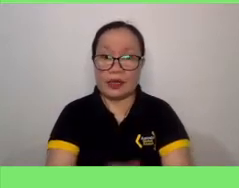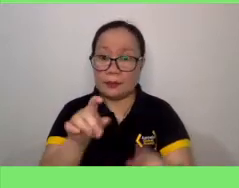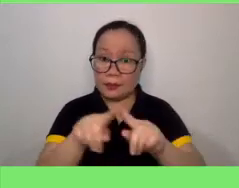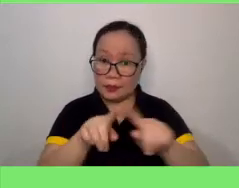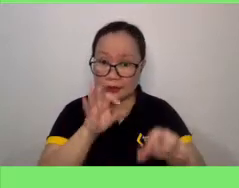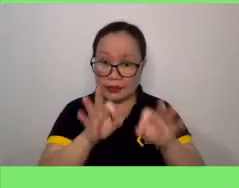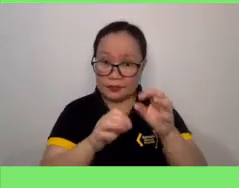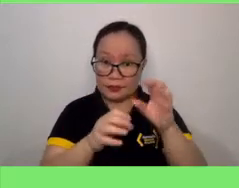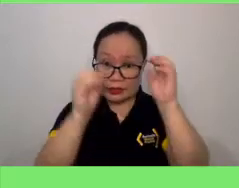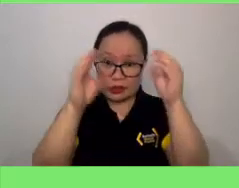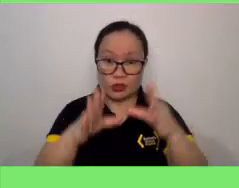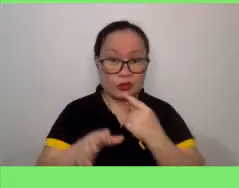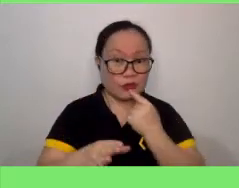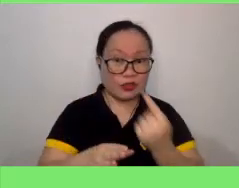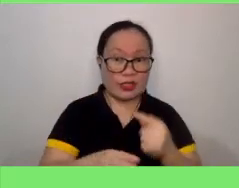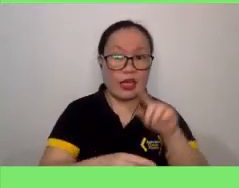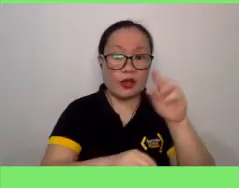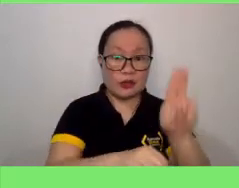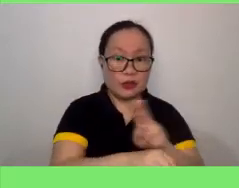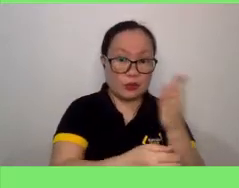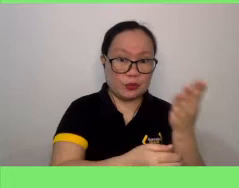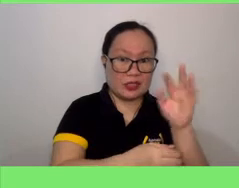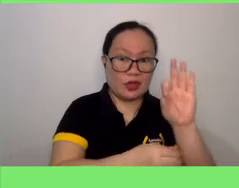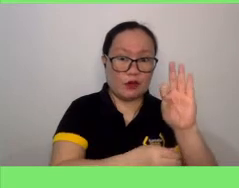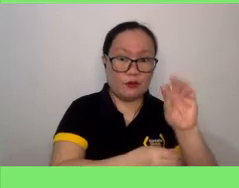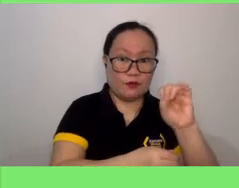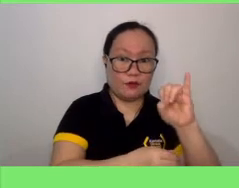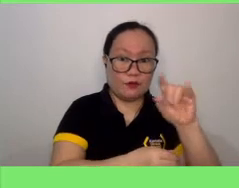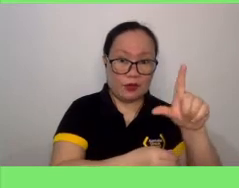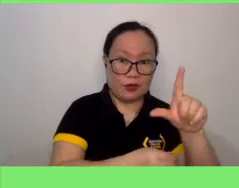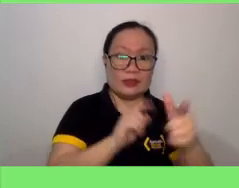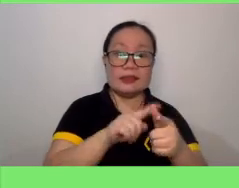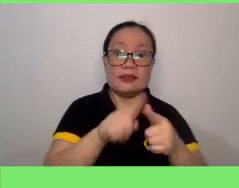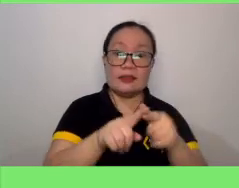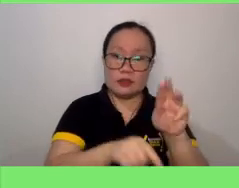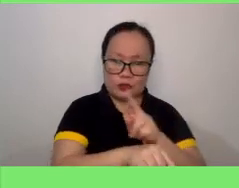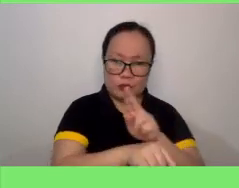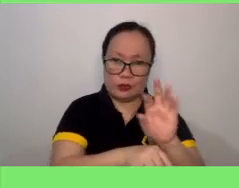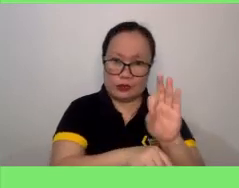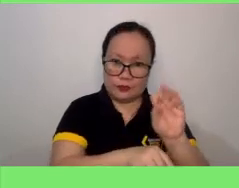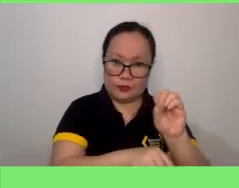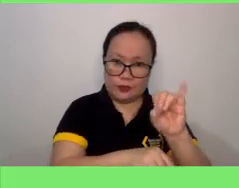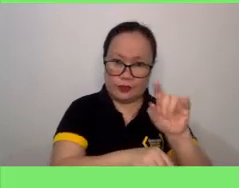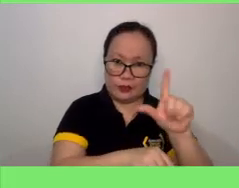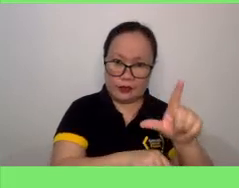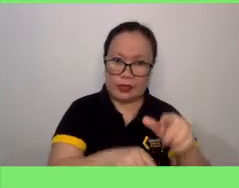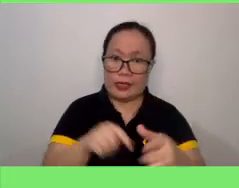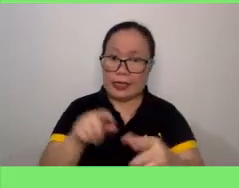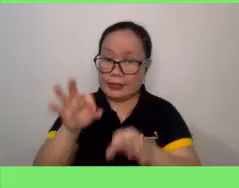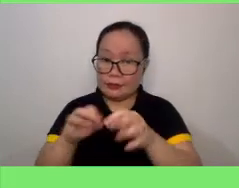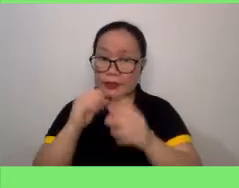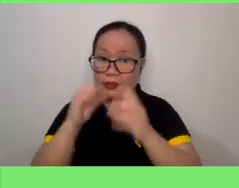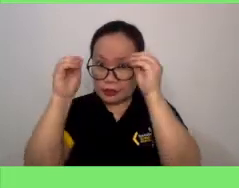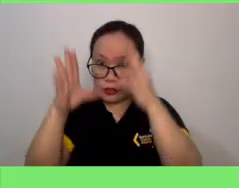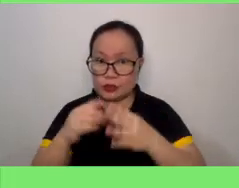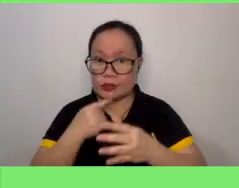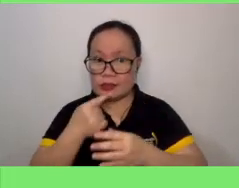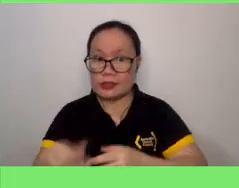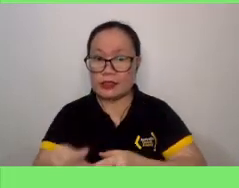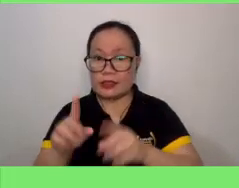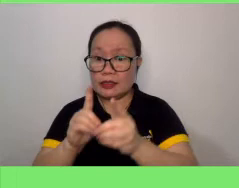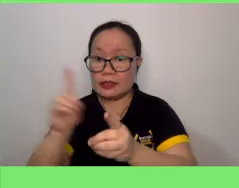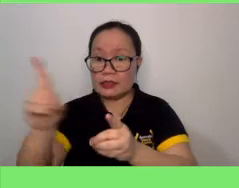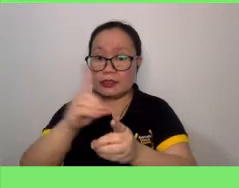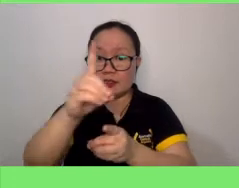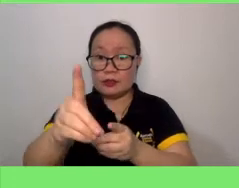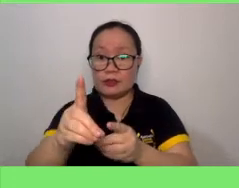So, yun ang kailangan mong ipakita o yun ang kailangan mong method na gawin. Okay? So, let's have first the FOIL method.